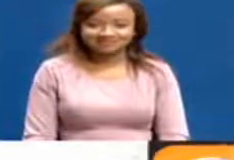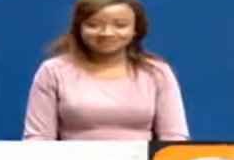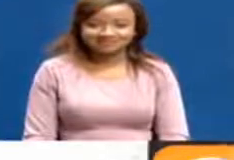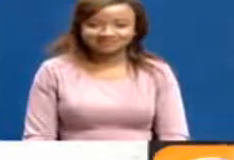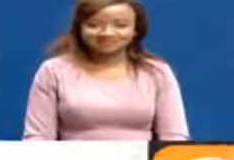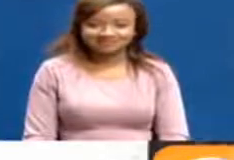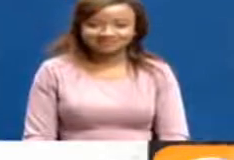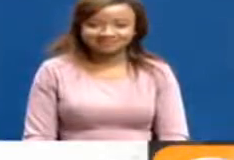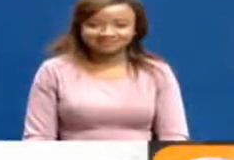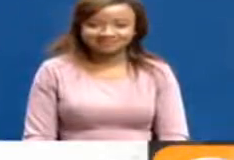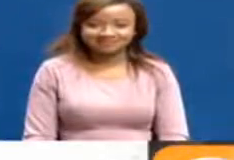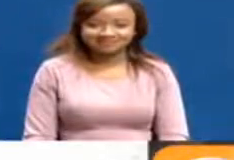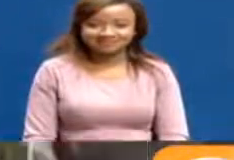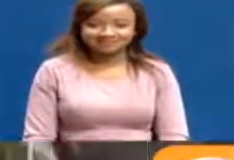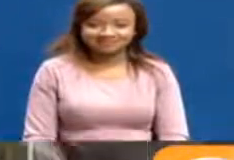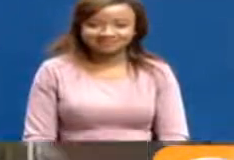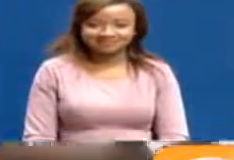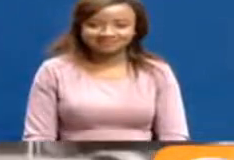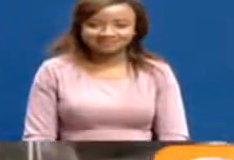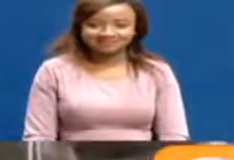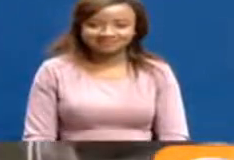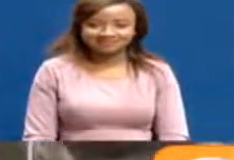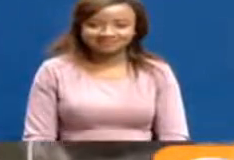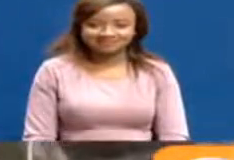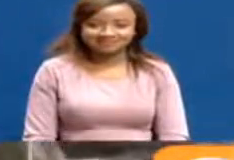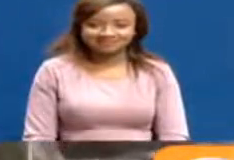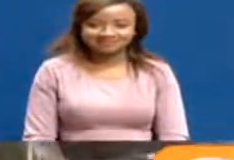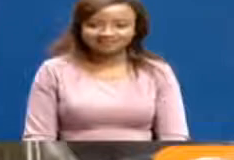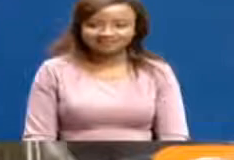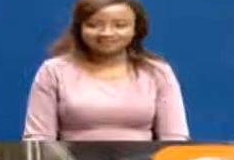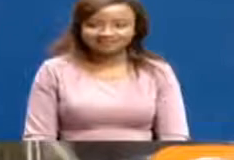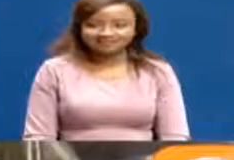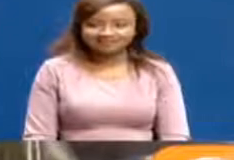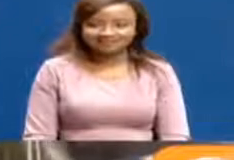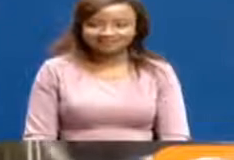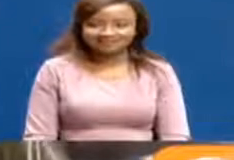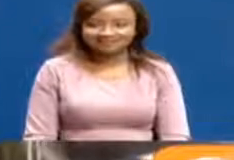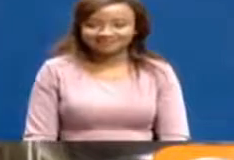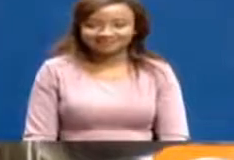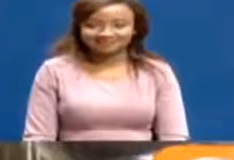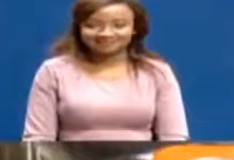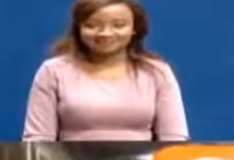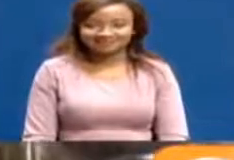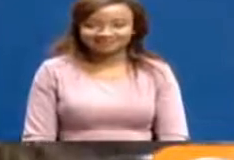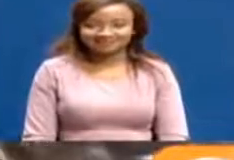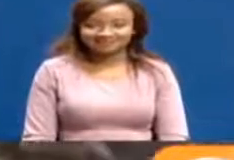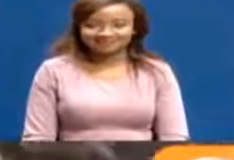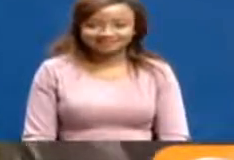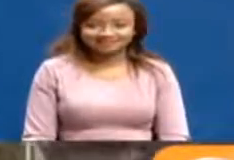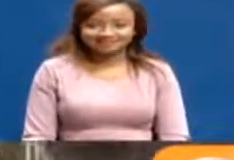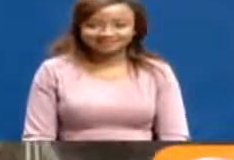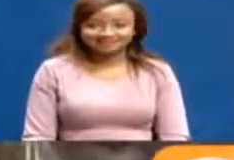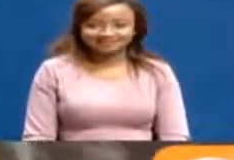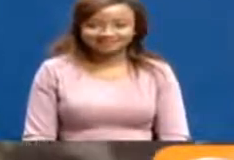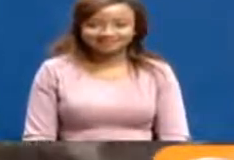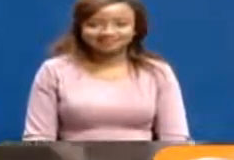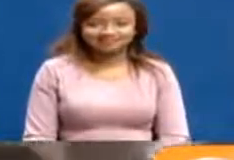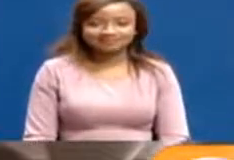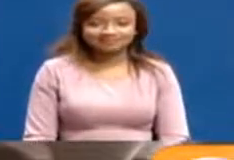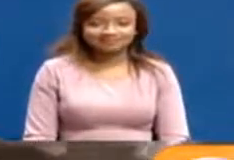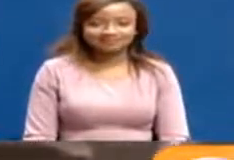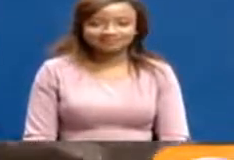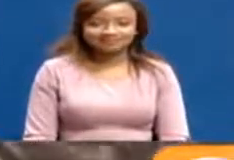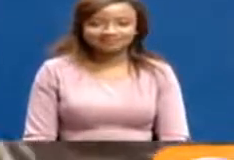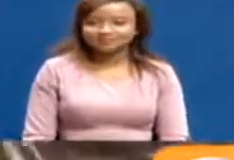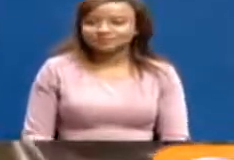Cause Corona has become larger. Then the NIC. CBA, Maja. Hey, so we've got some ideas. For instance, try and